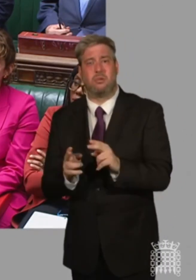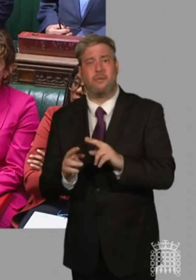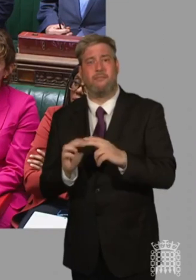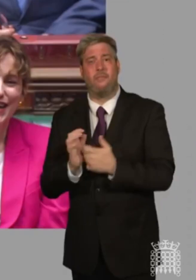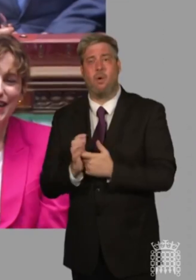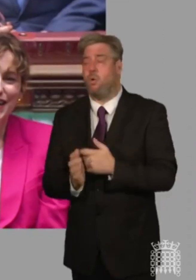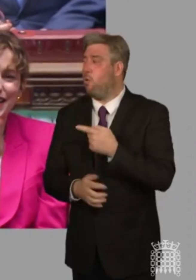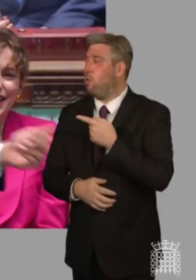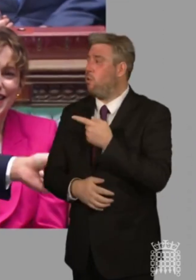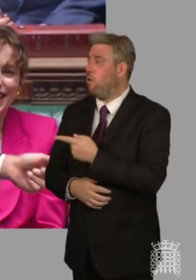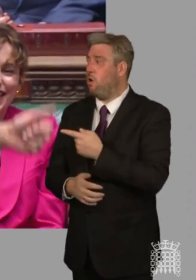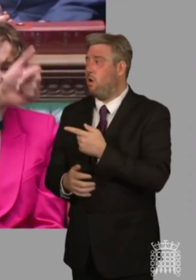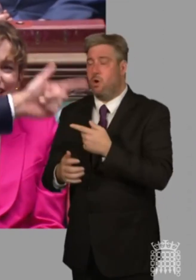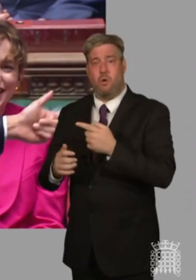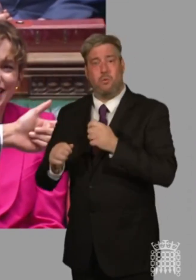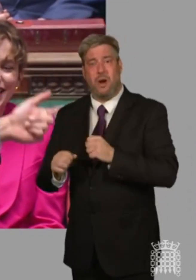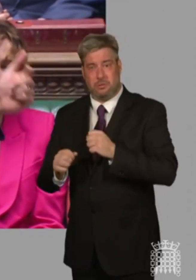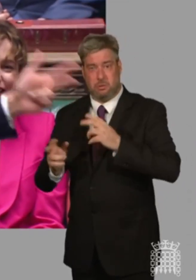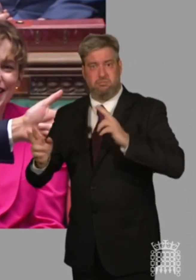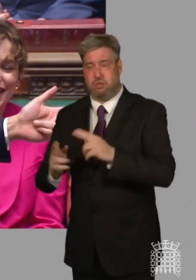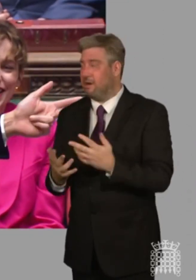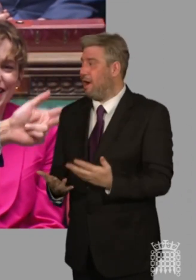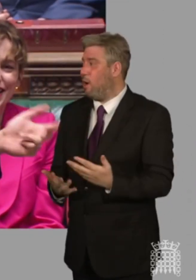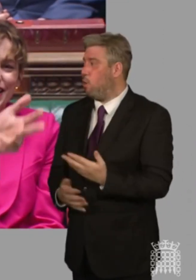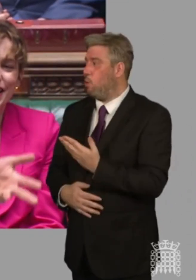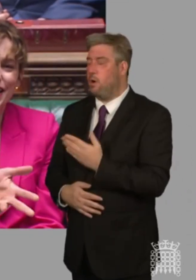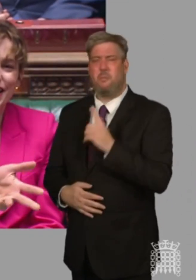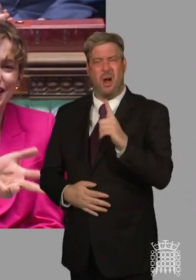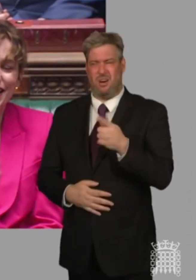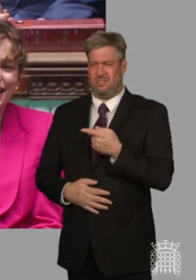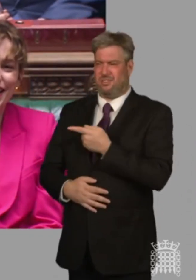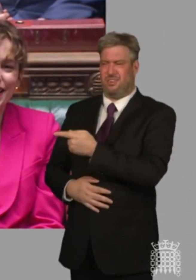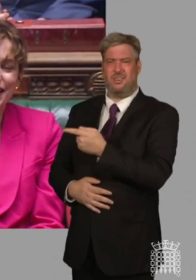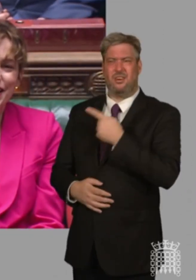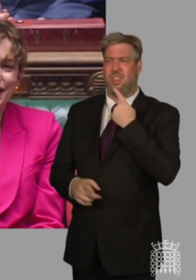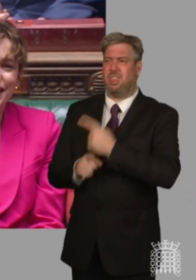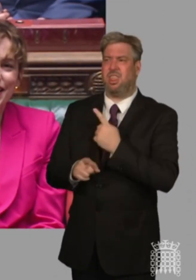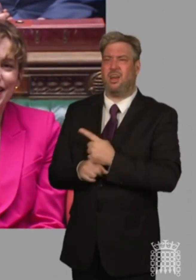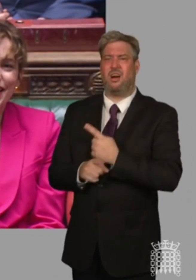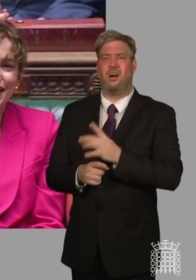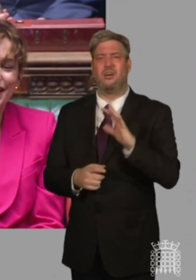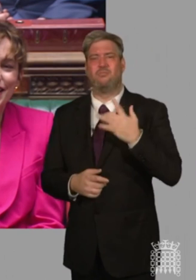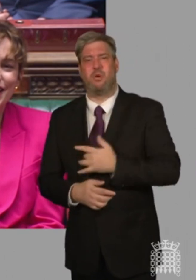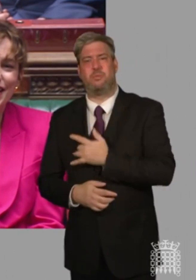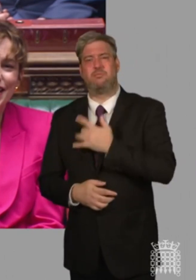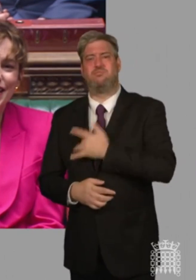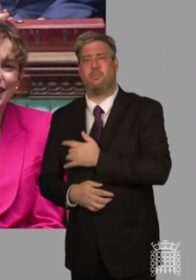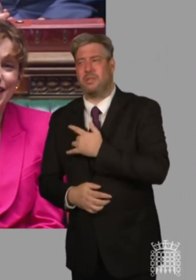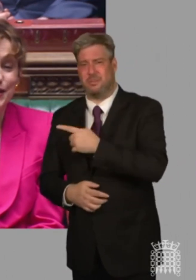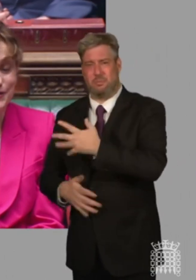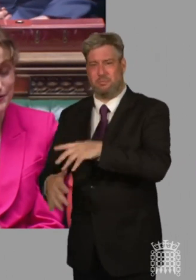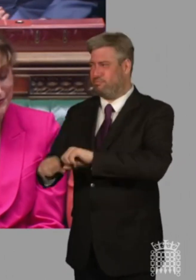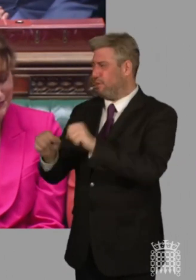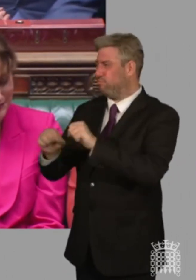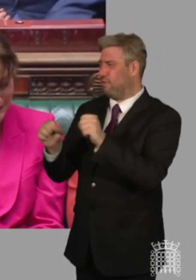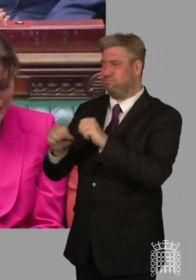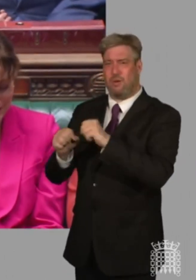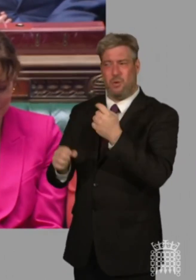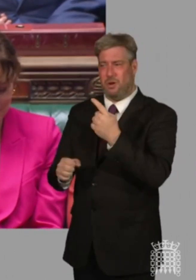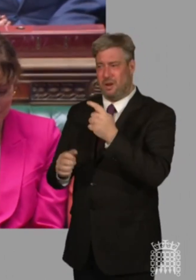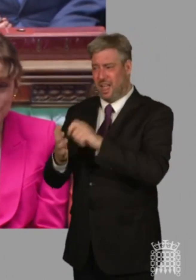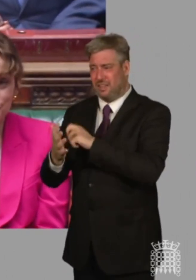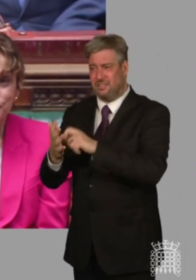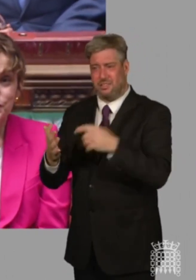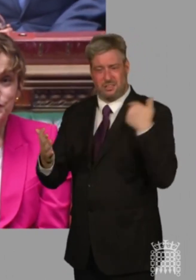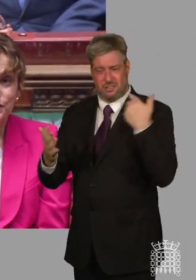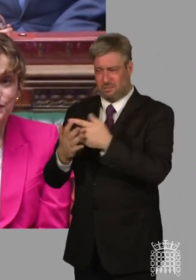in the last year. Pensions, planning, peerages, public sector pay, tuition fees, childcare, second